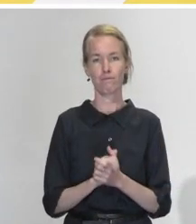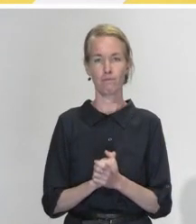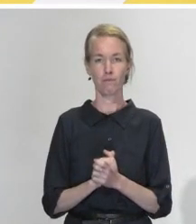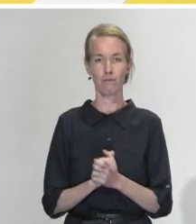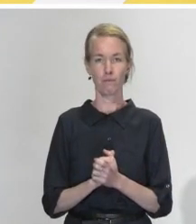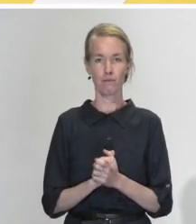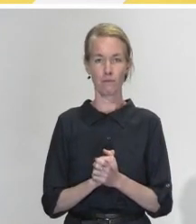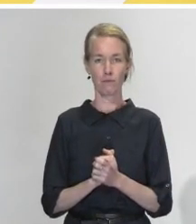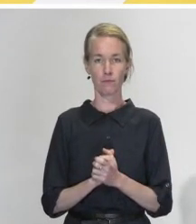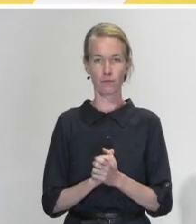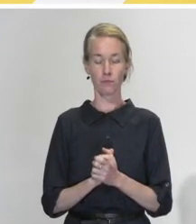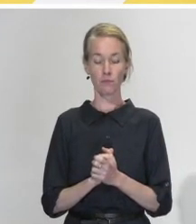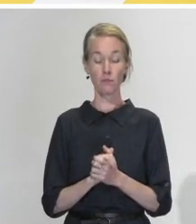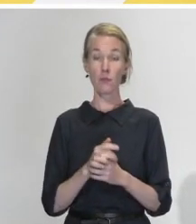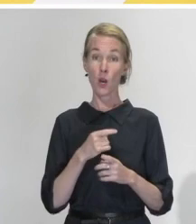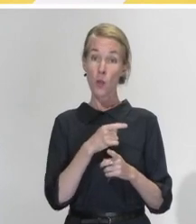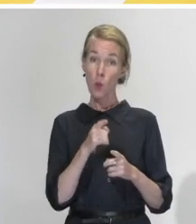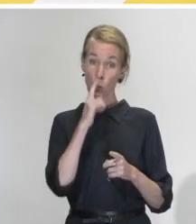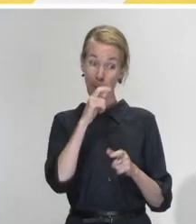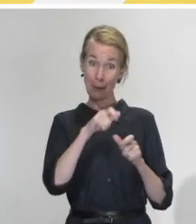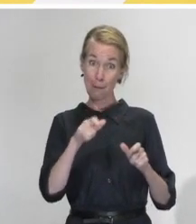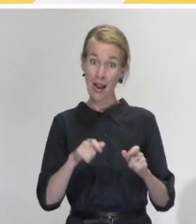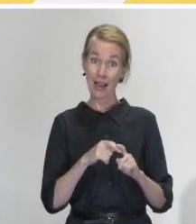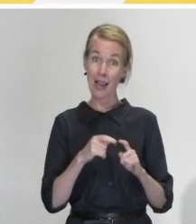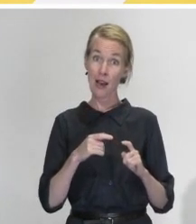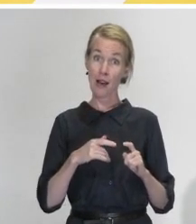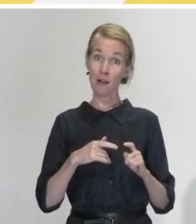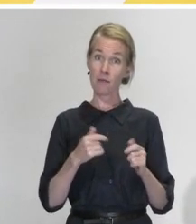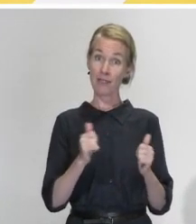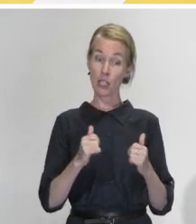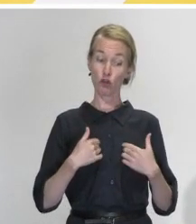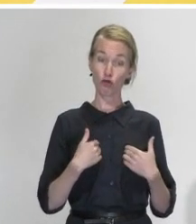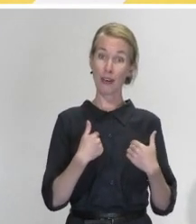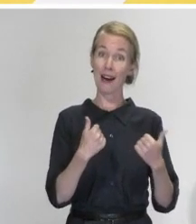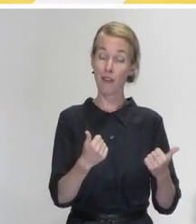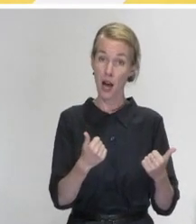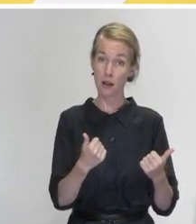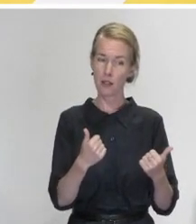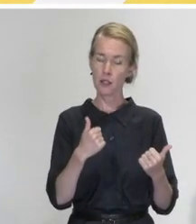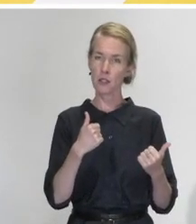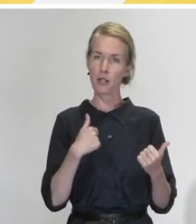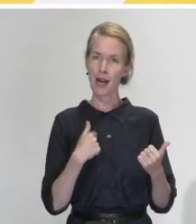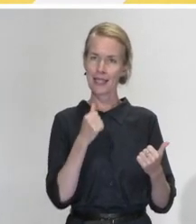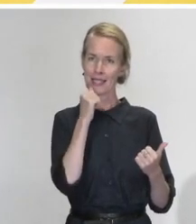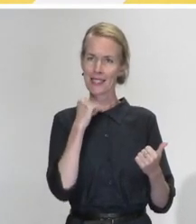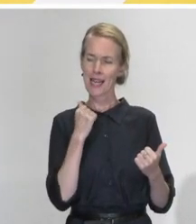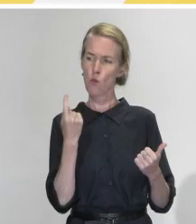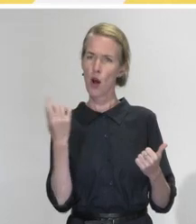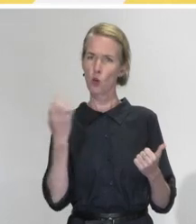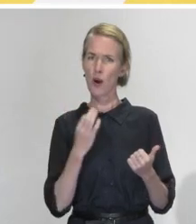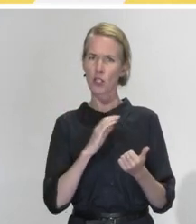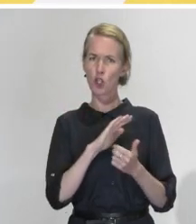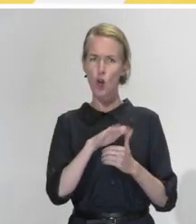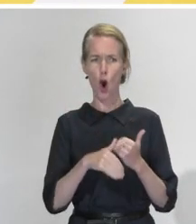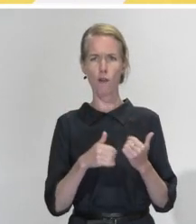Just a little on recovered cases, and I was asked yesterday about the definition. And just to clarify our current definition, so I've had a look at